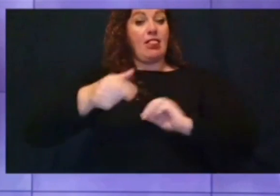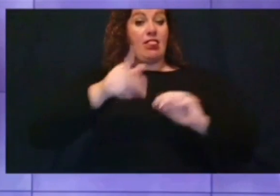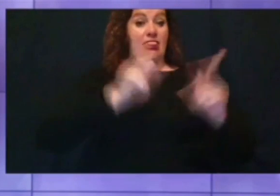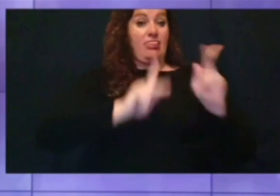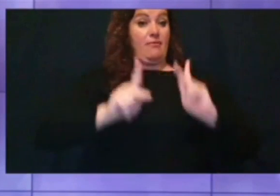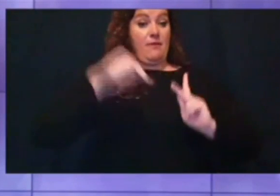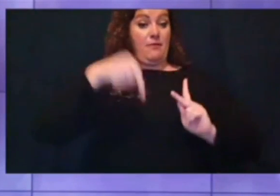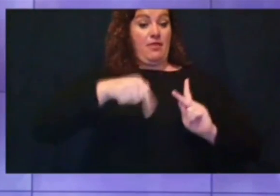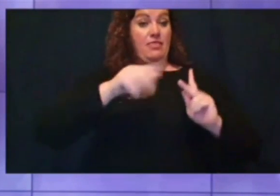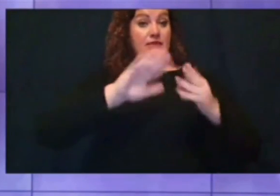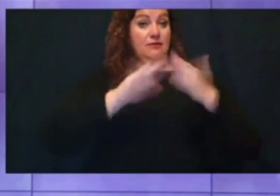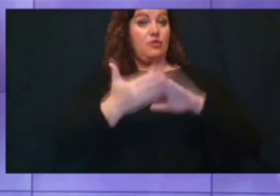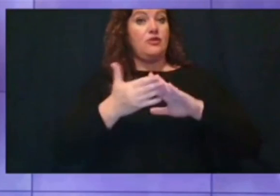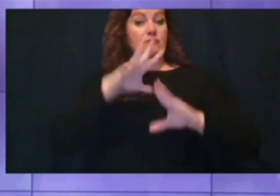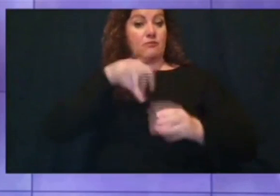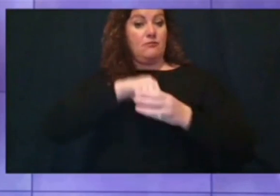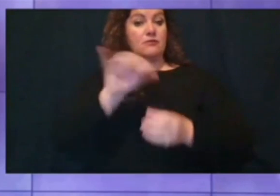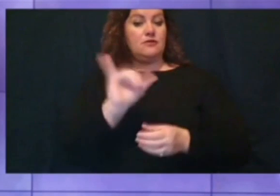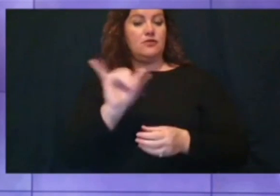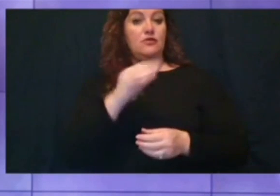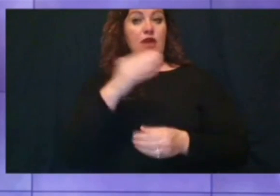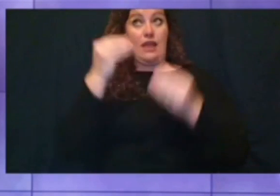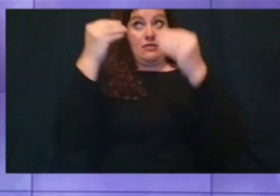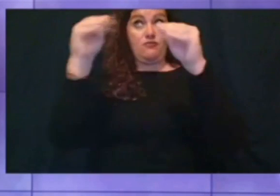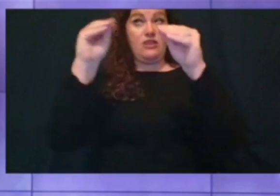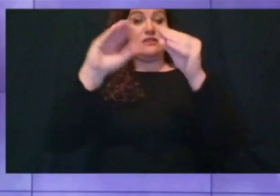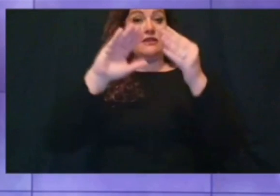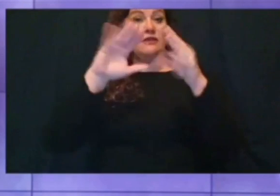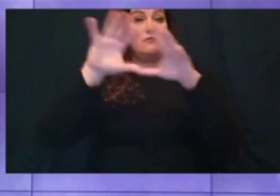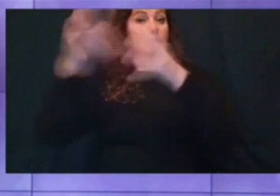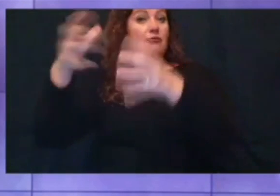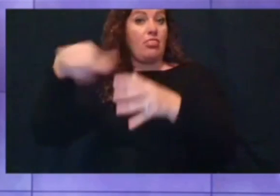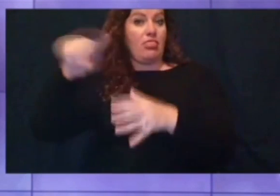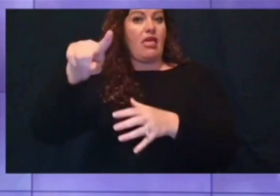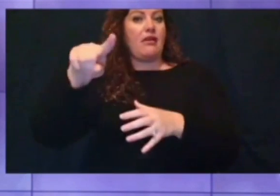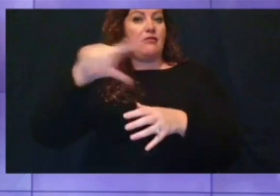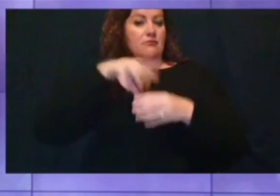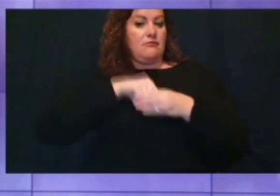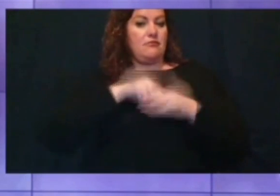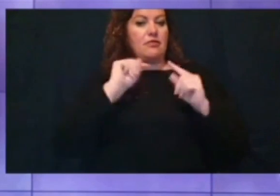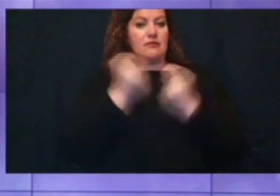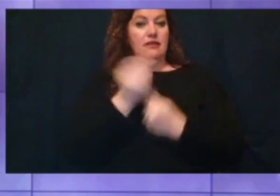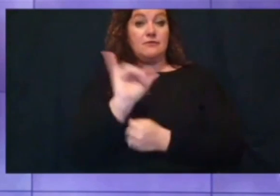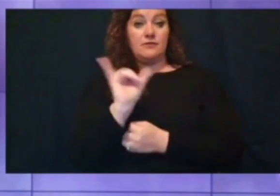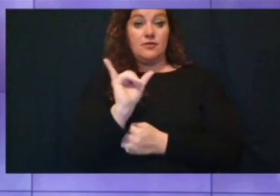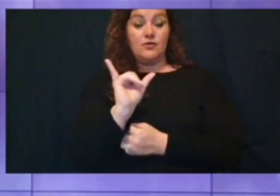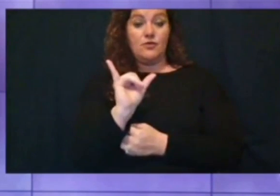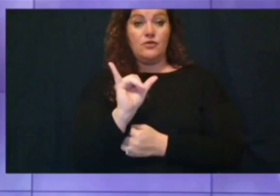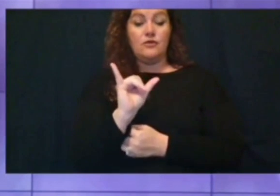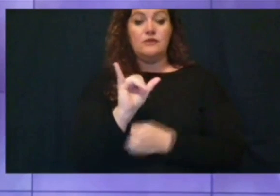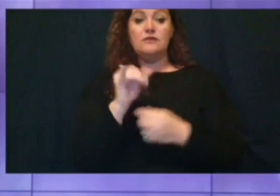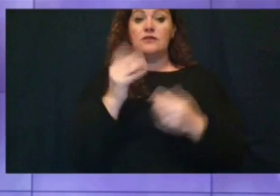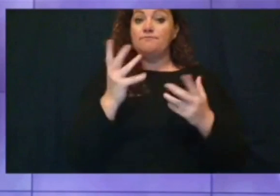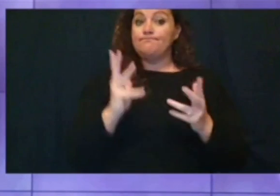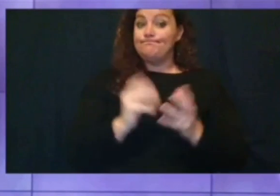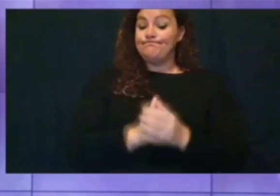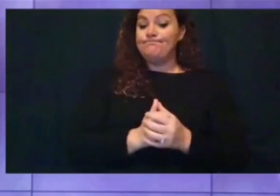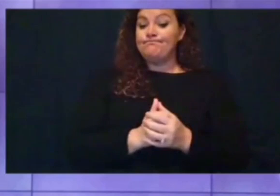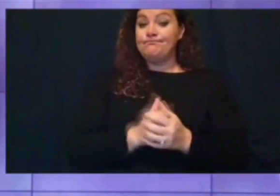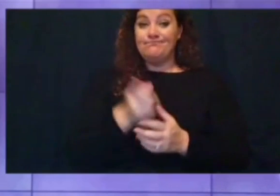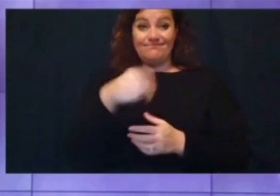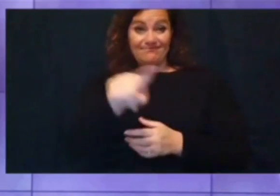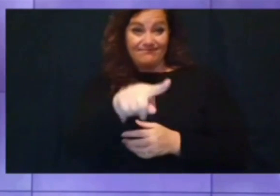and the retail community is part of that team. So with that said, is there